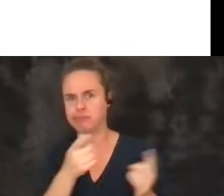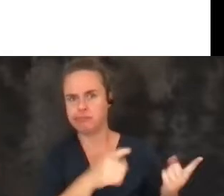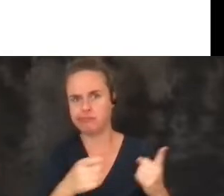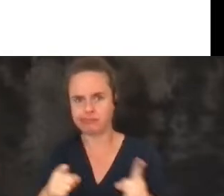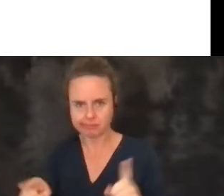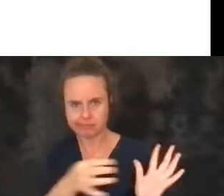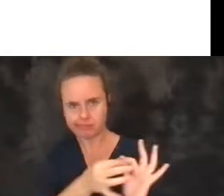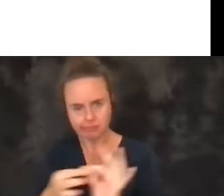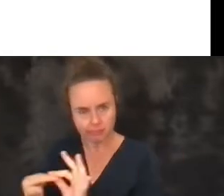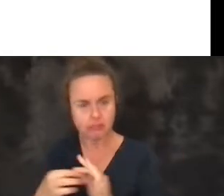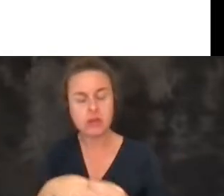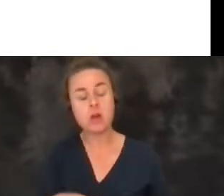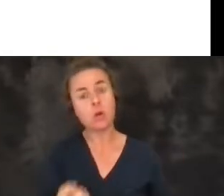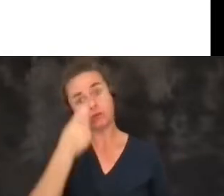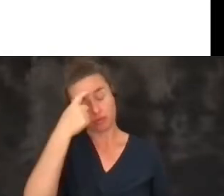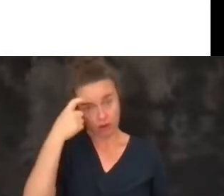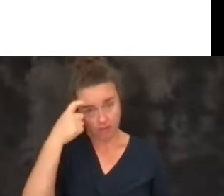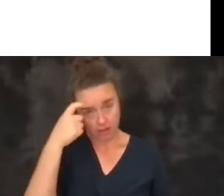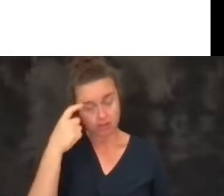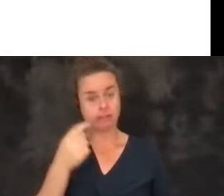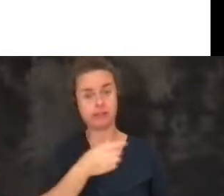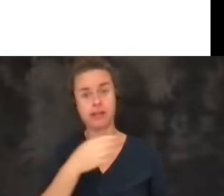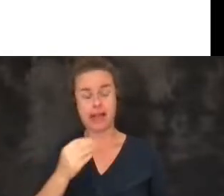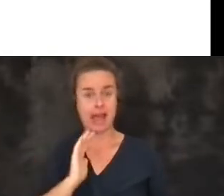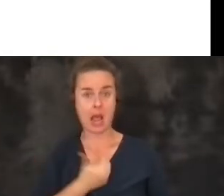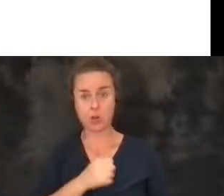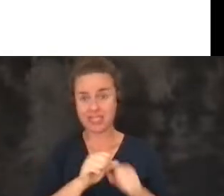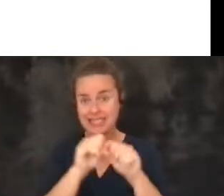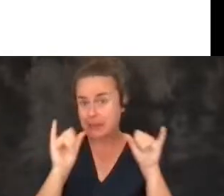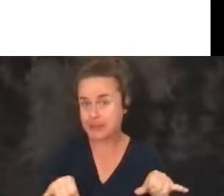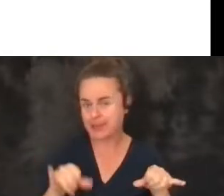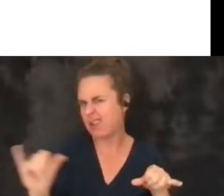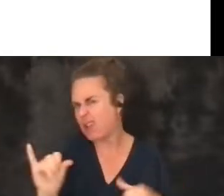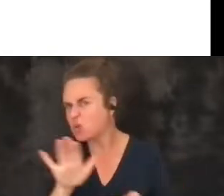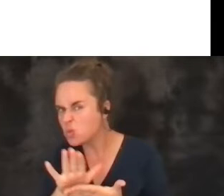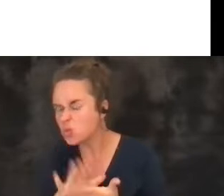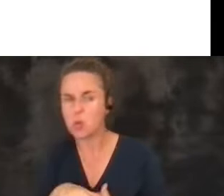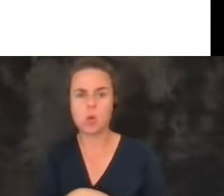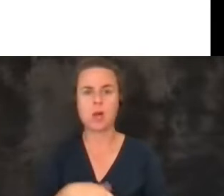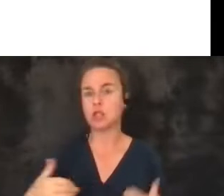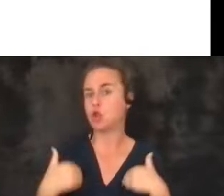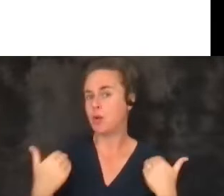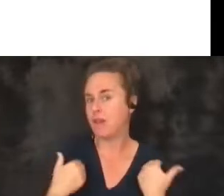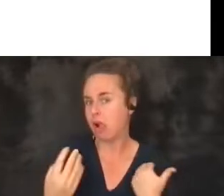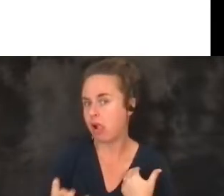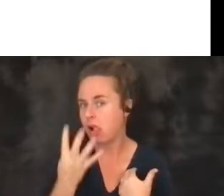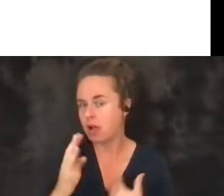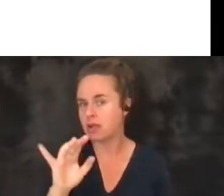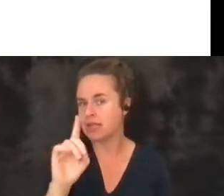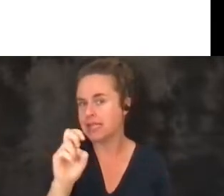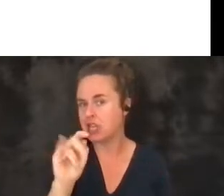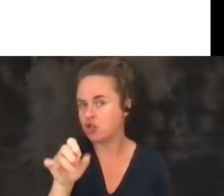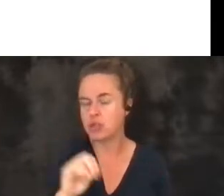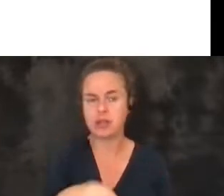trauma in our systems like school and juvenile detention and